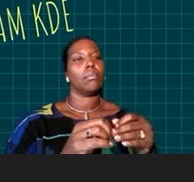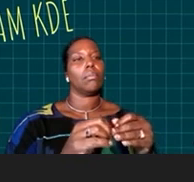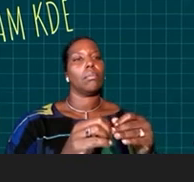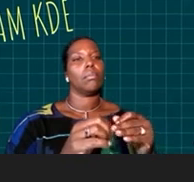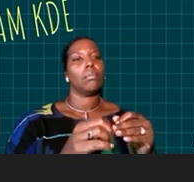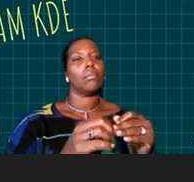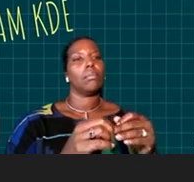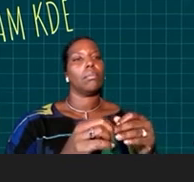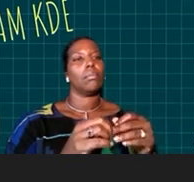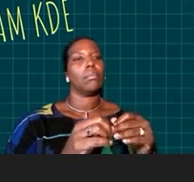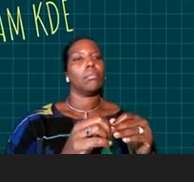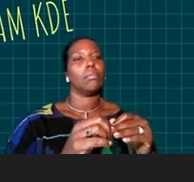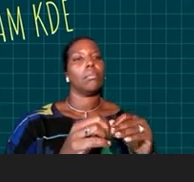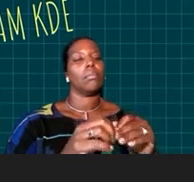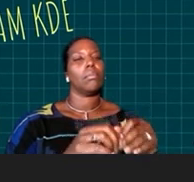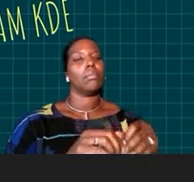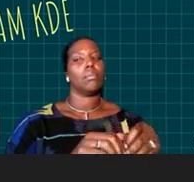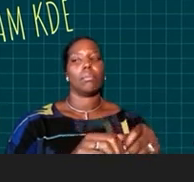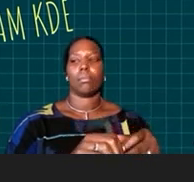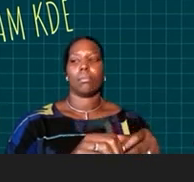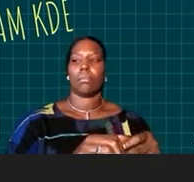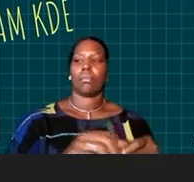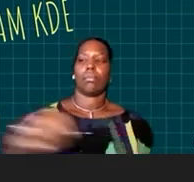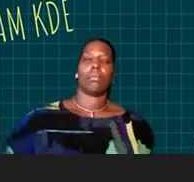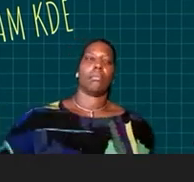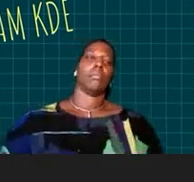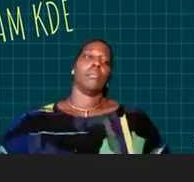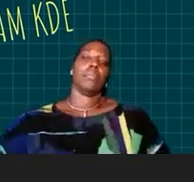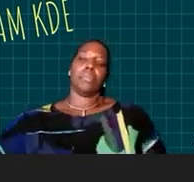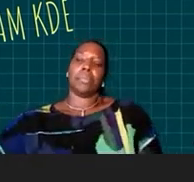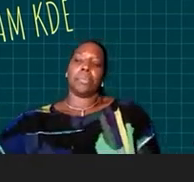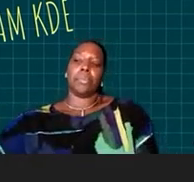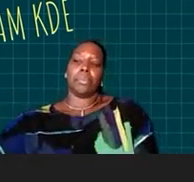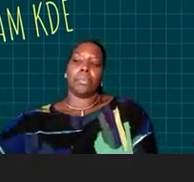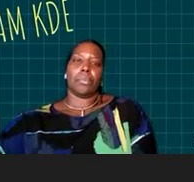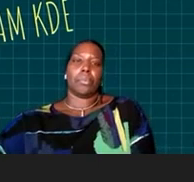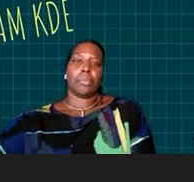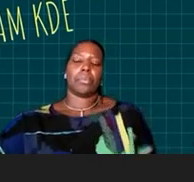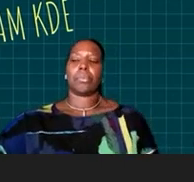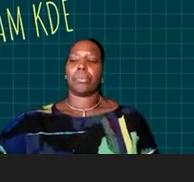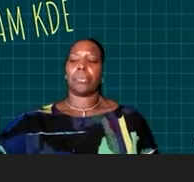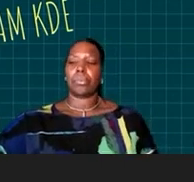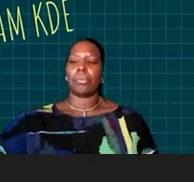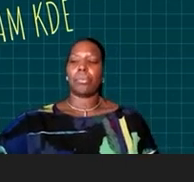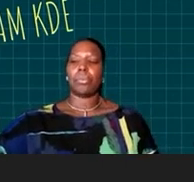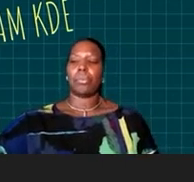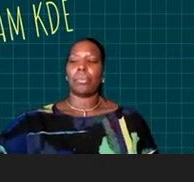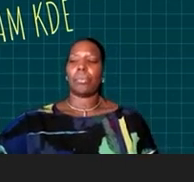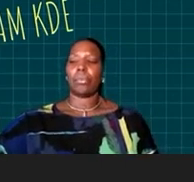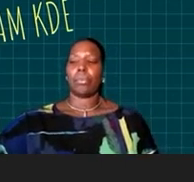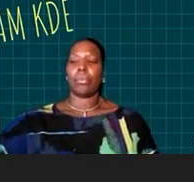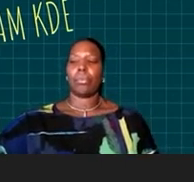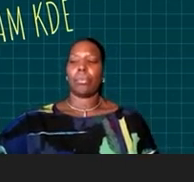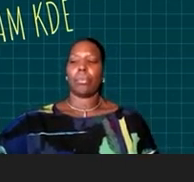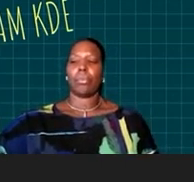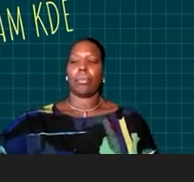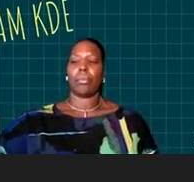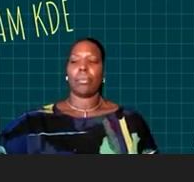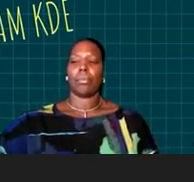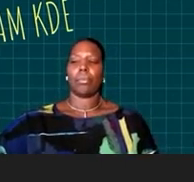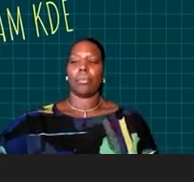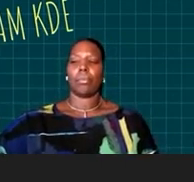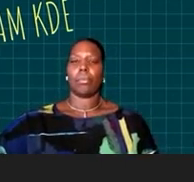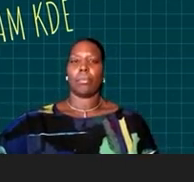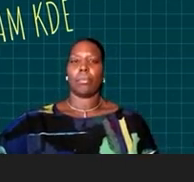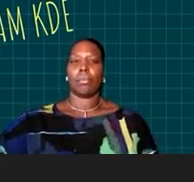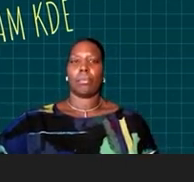And then you would need to include any explanations on any assumptions you made, like I said, expected useful life, the frequency of